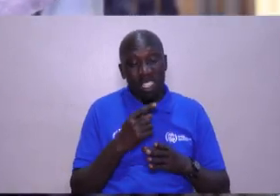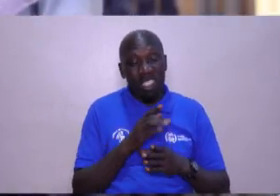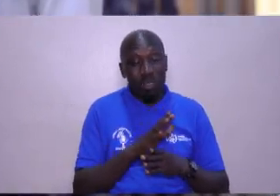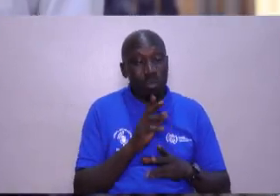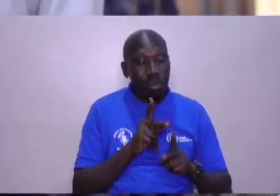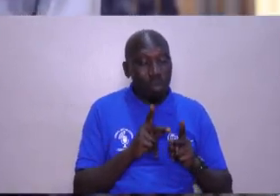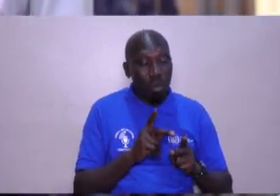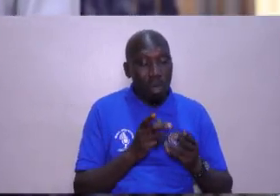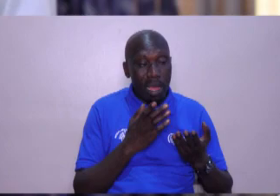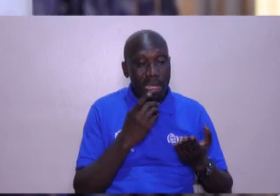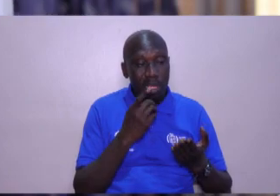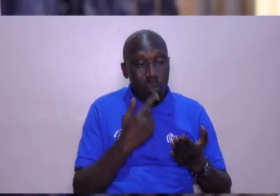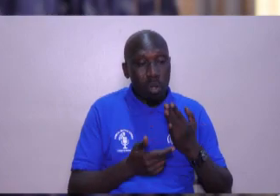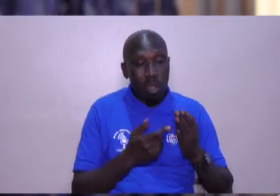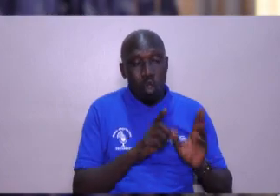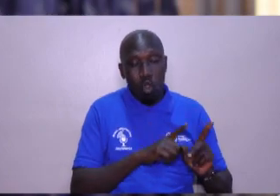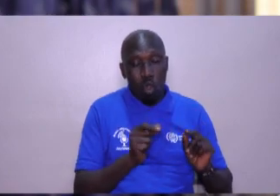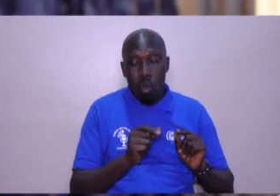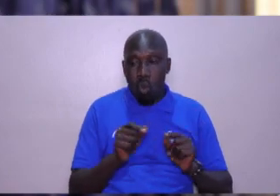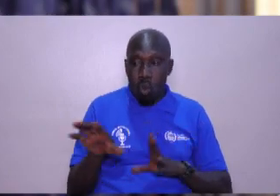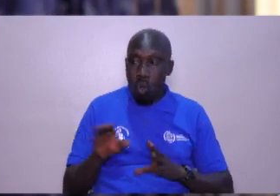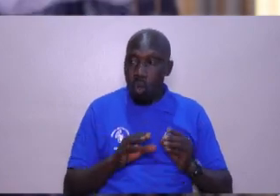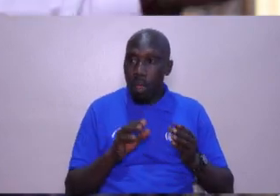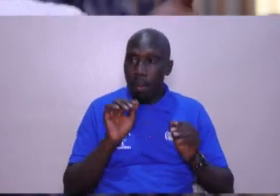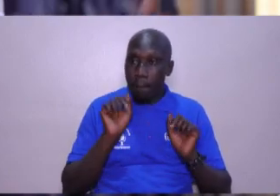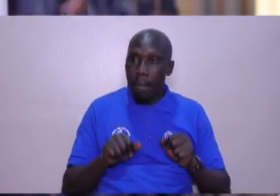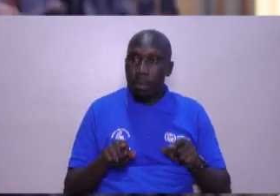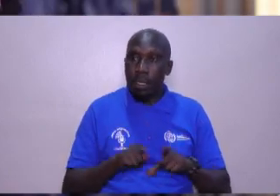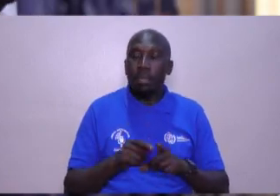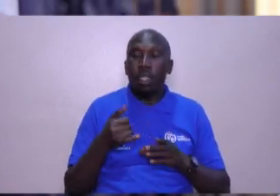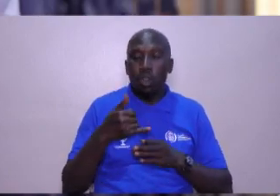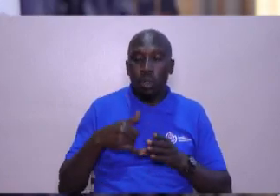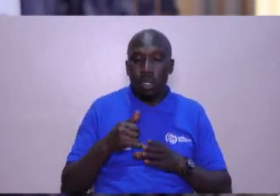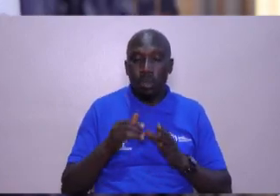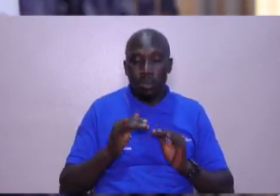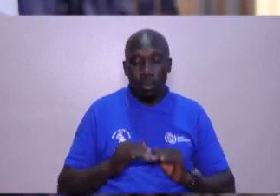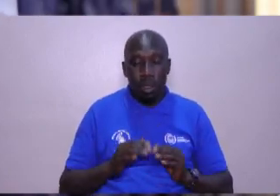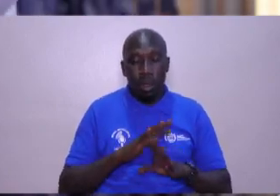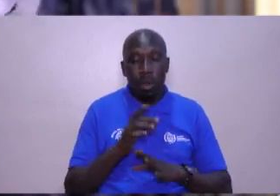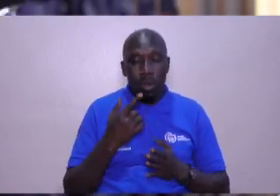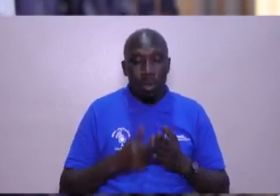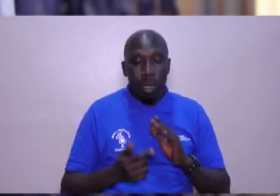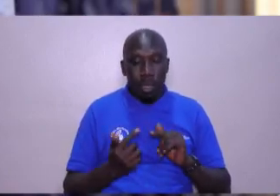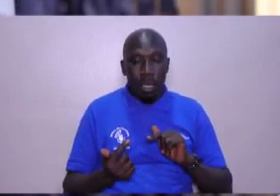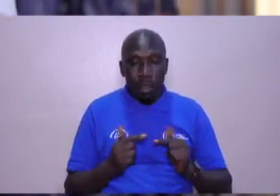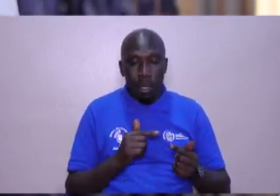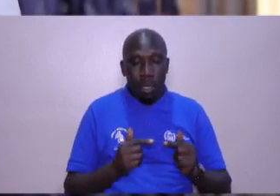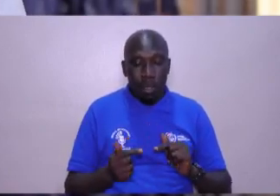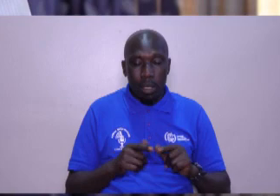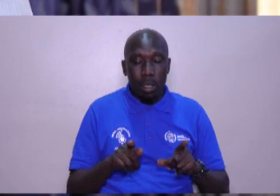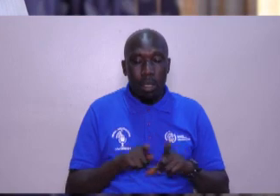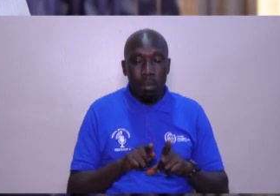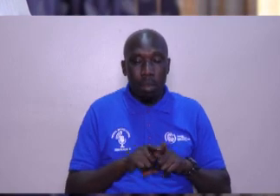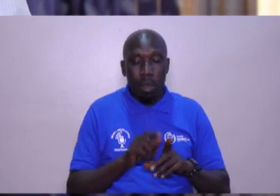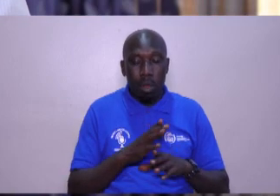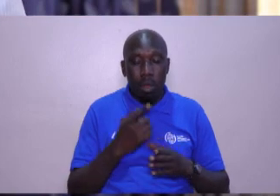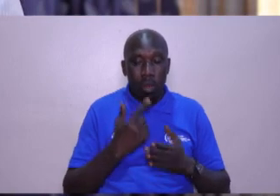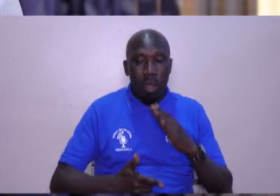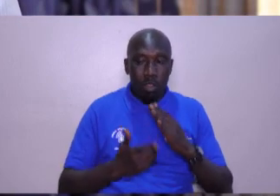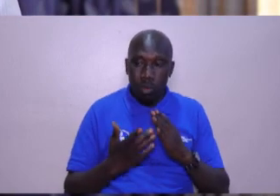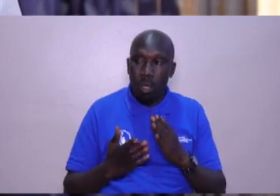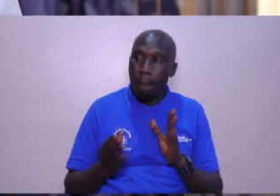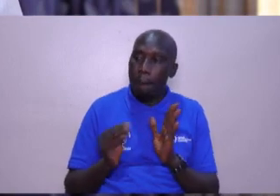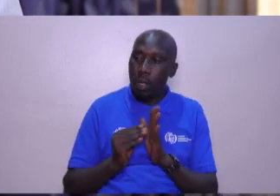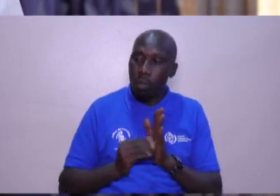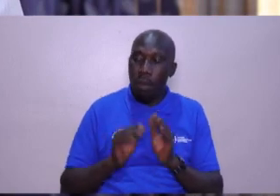go this way. For you guys who are, no. It must be inclusive. Whatever we are describing, whatever we are putting should take care